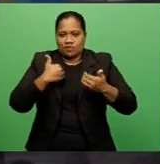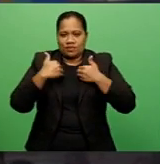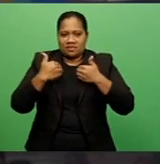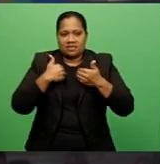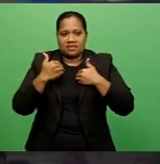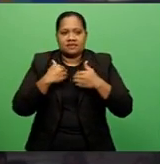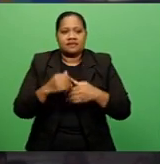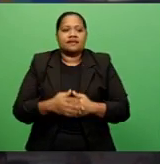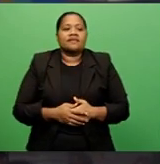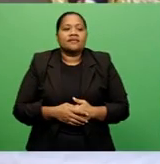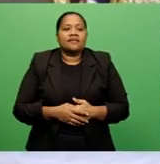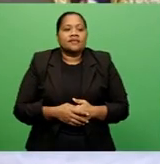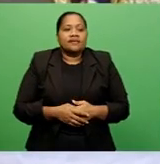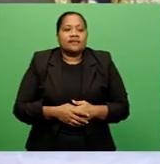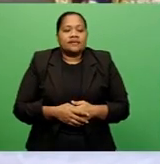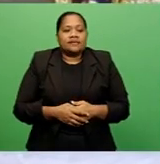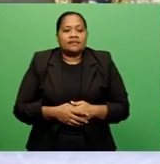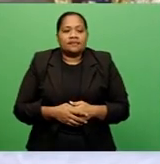and